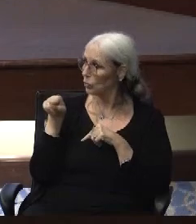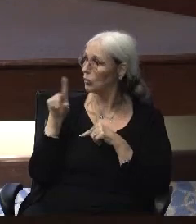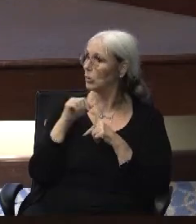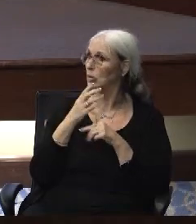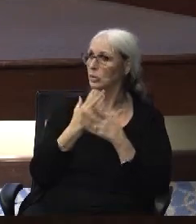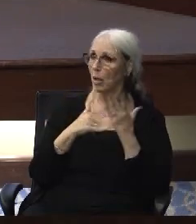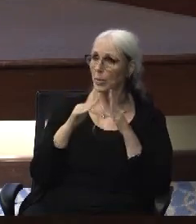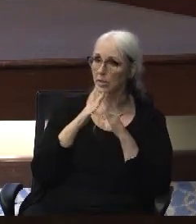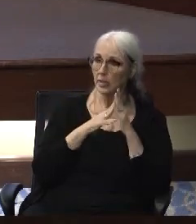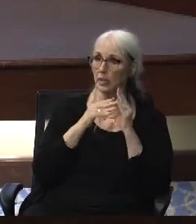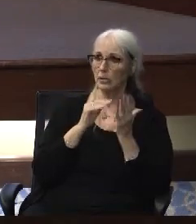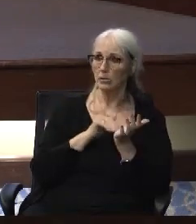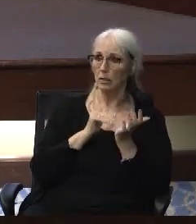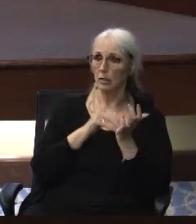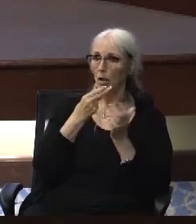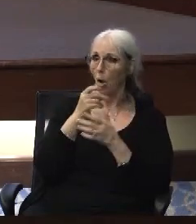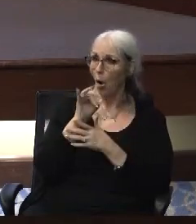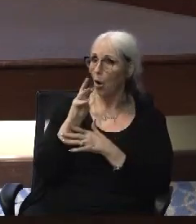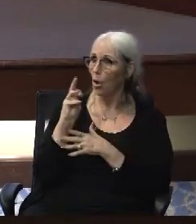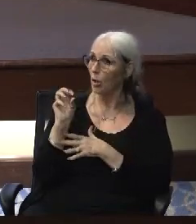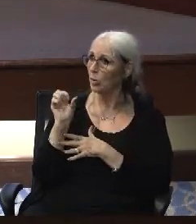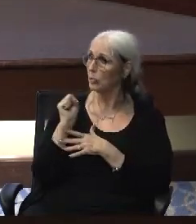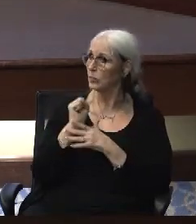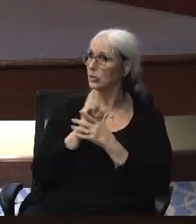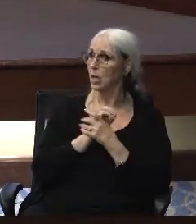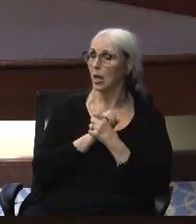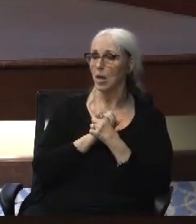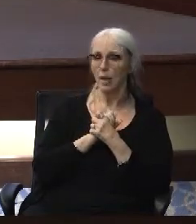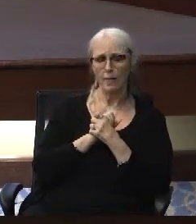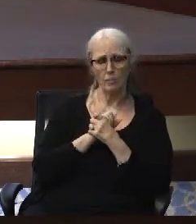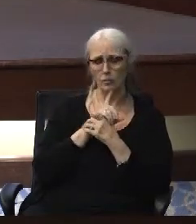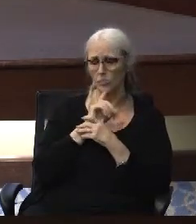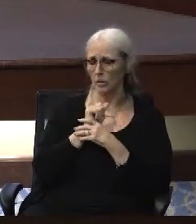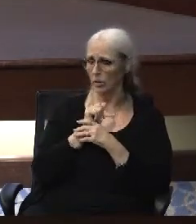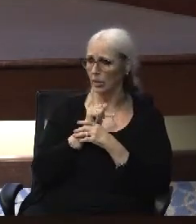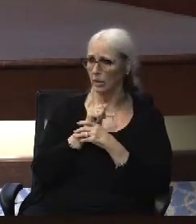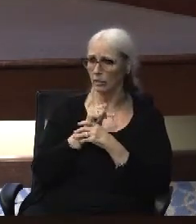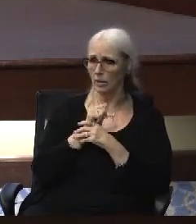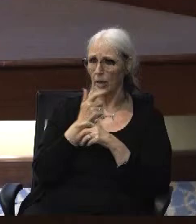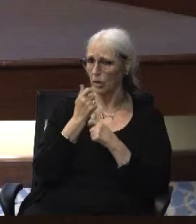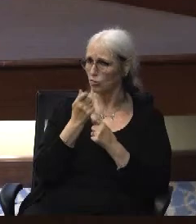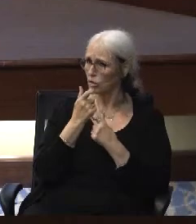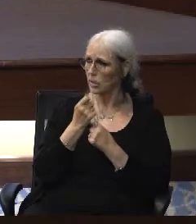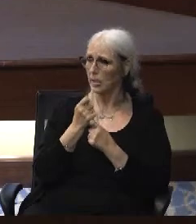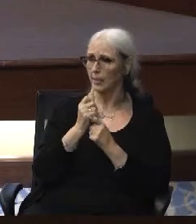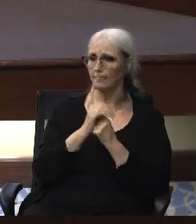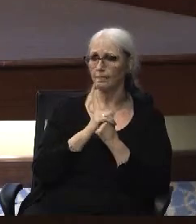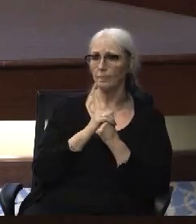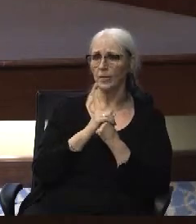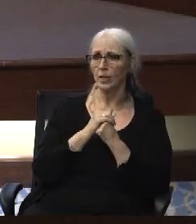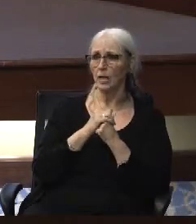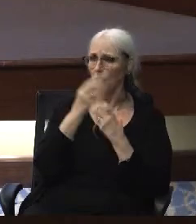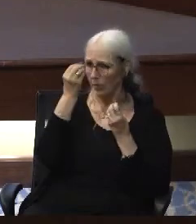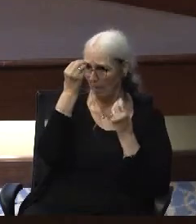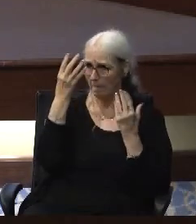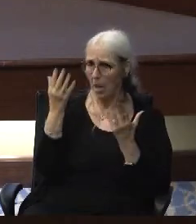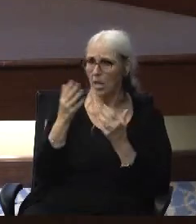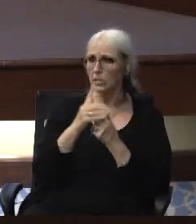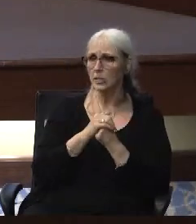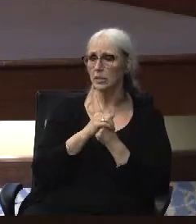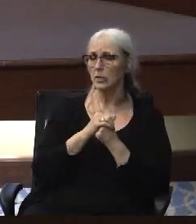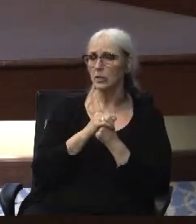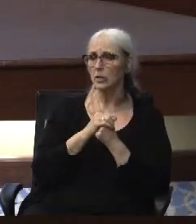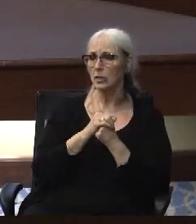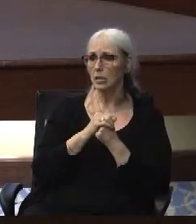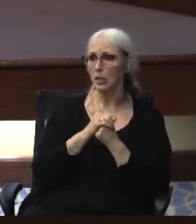folks. Dr. Holland has come forth with a very compelling a message. Bradley Ford, all